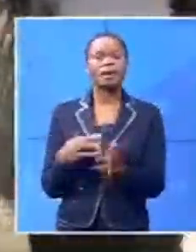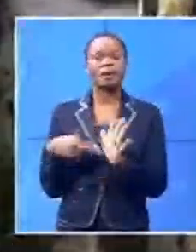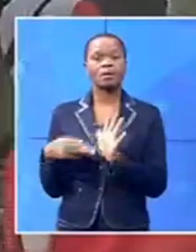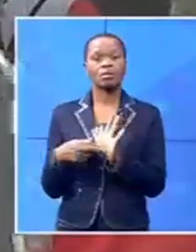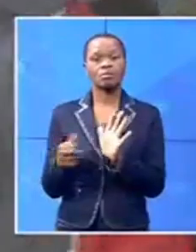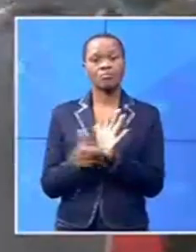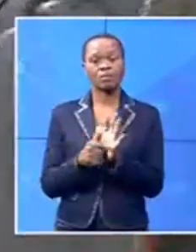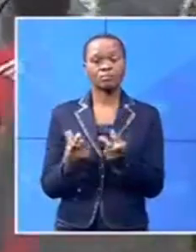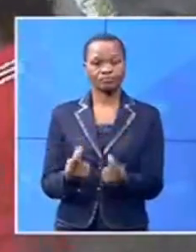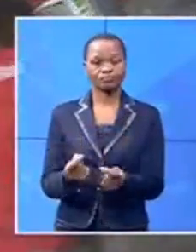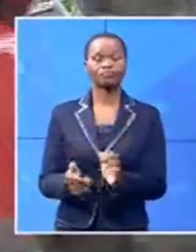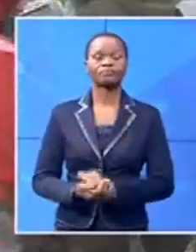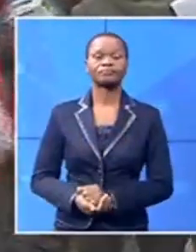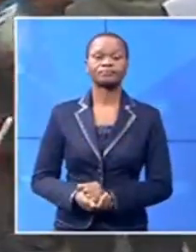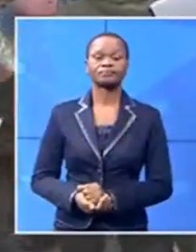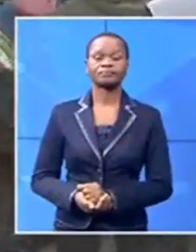uba nendima.